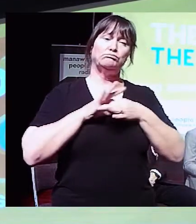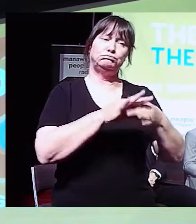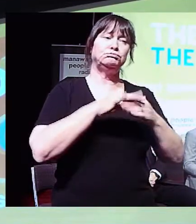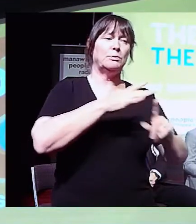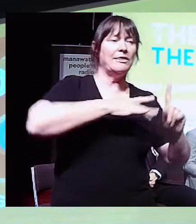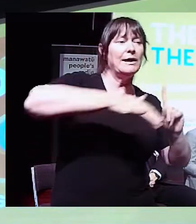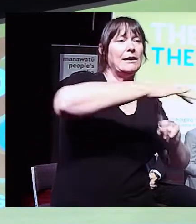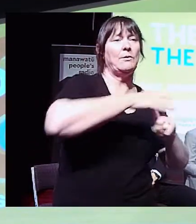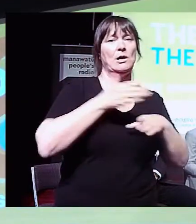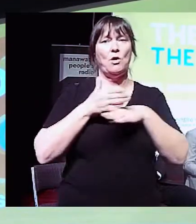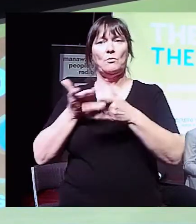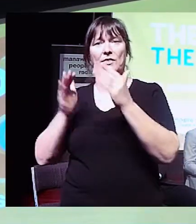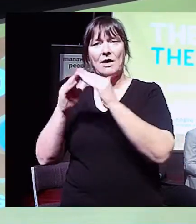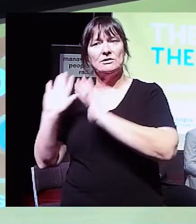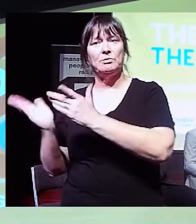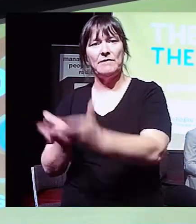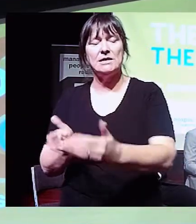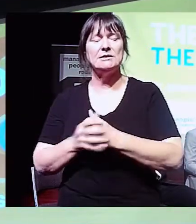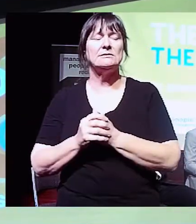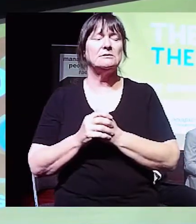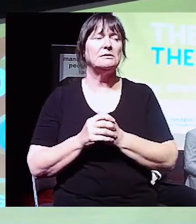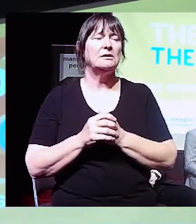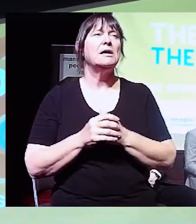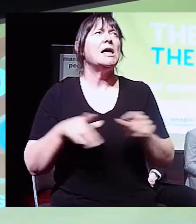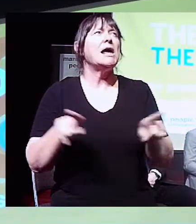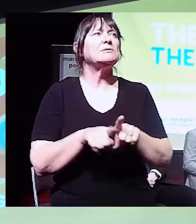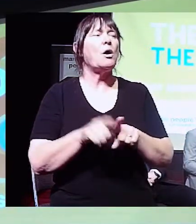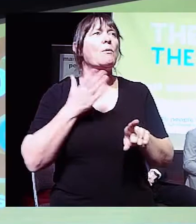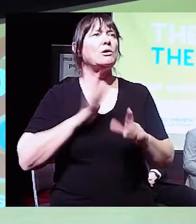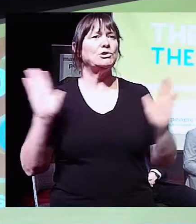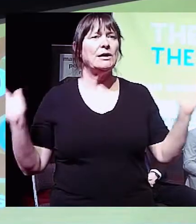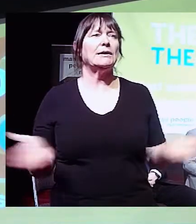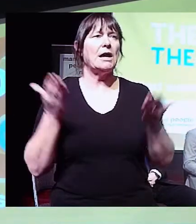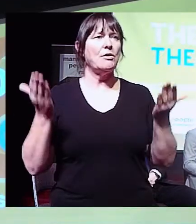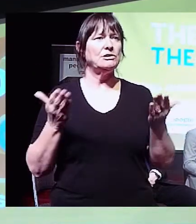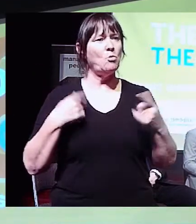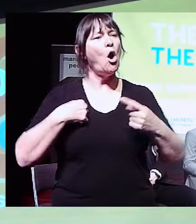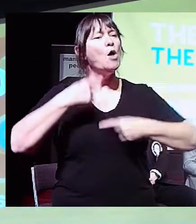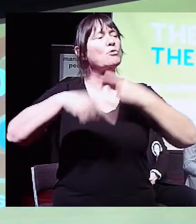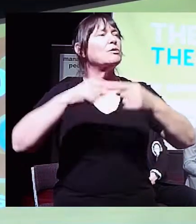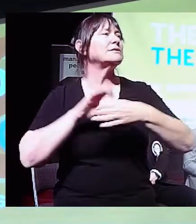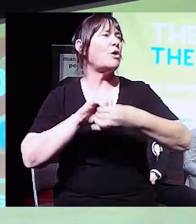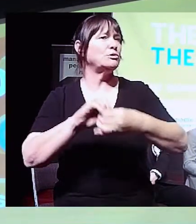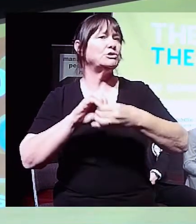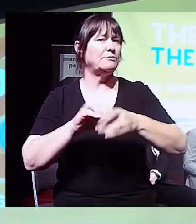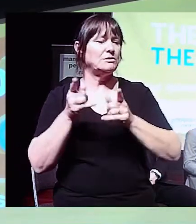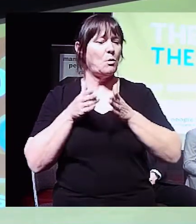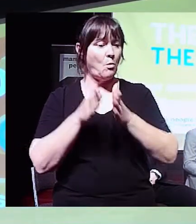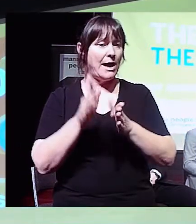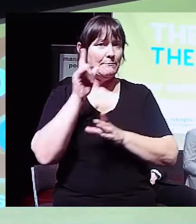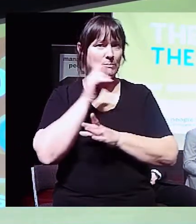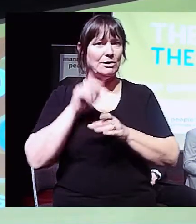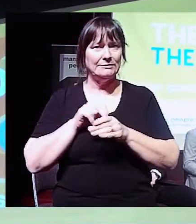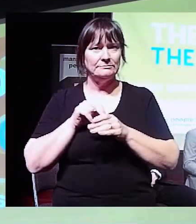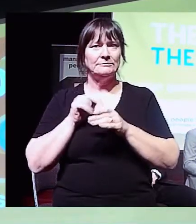our housing providers, and we also want to encourage more progressive ownership, because we know that is one of the ways that people step